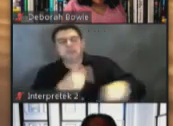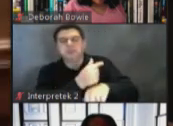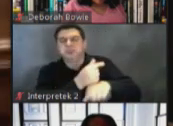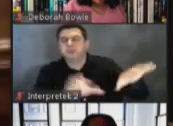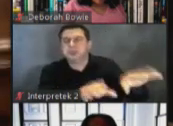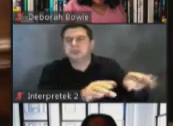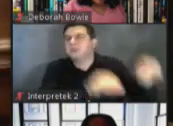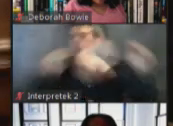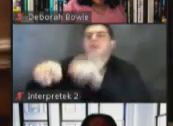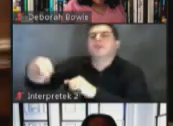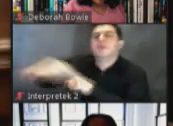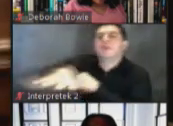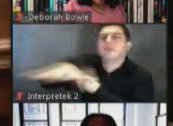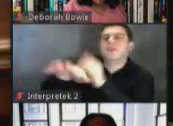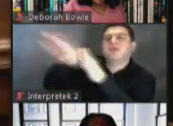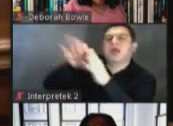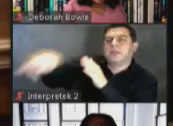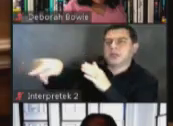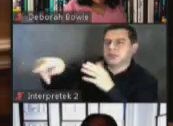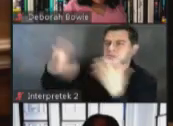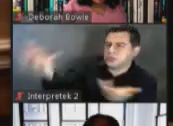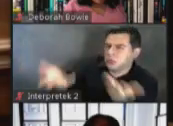of whether I'm going to be on in a second.